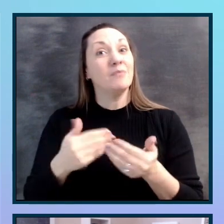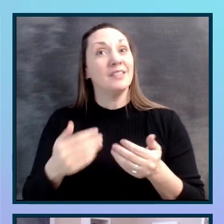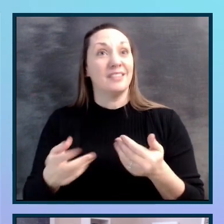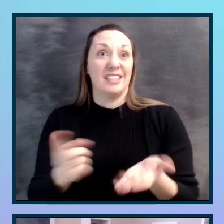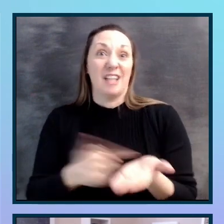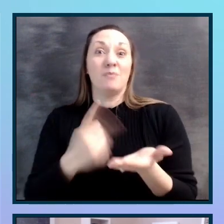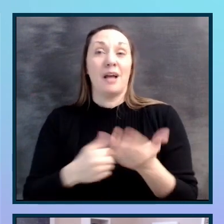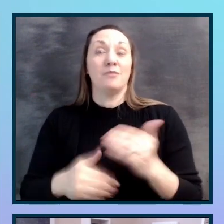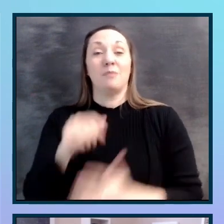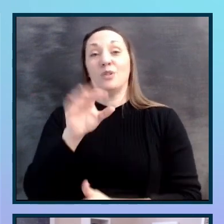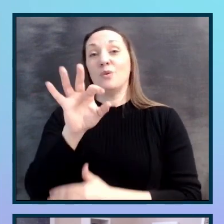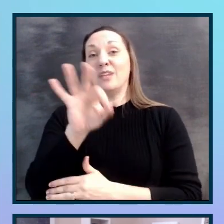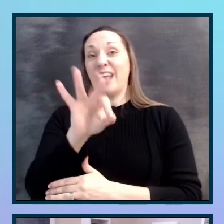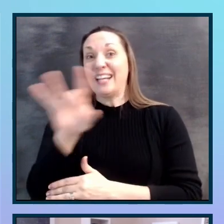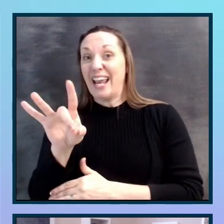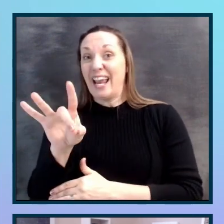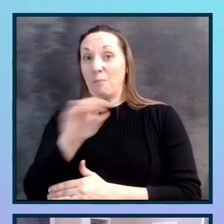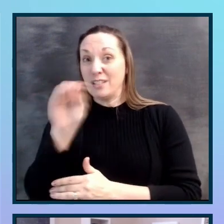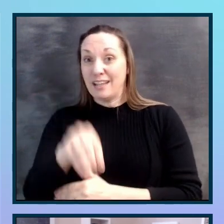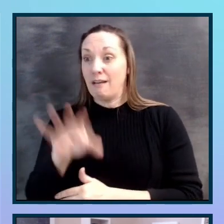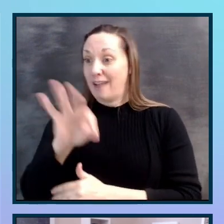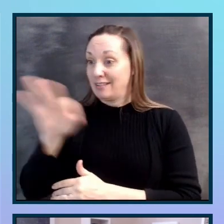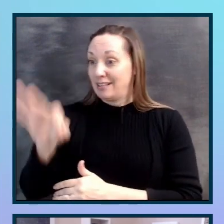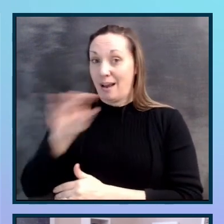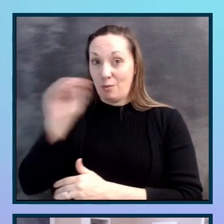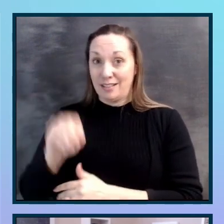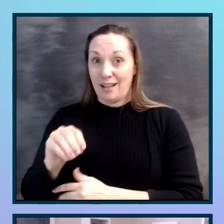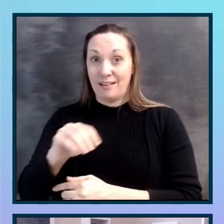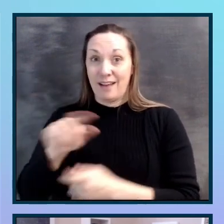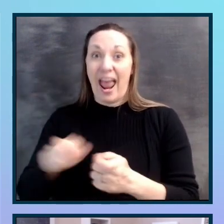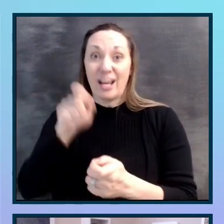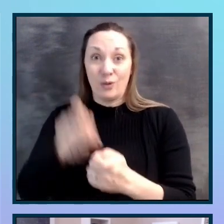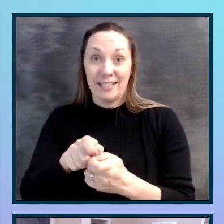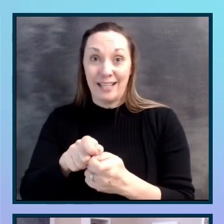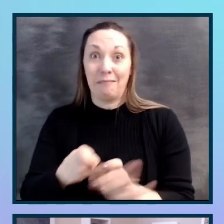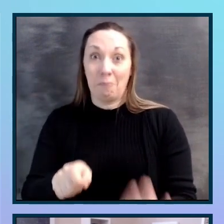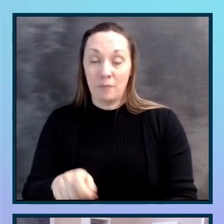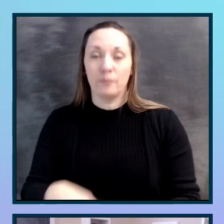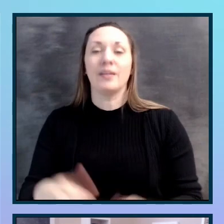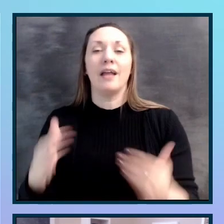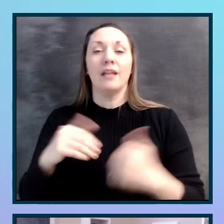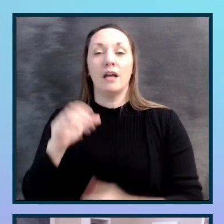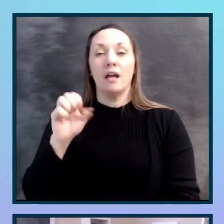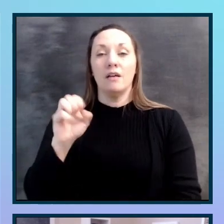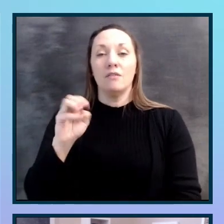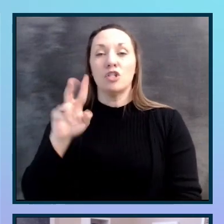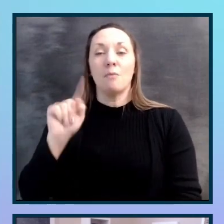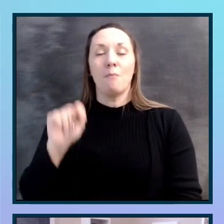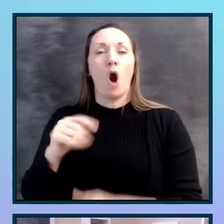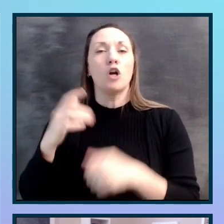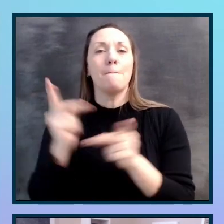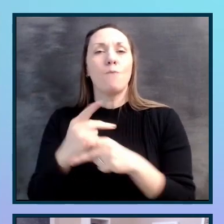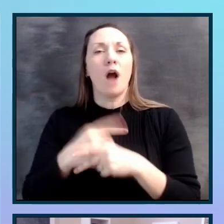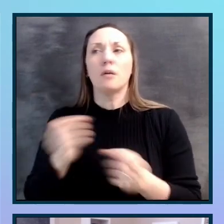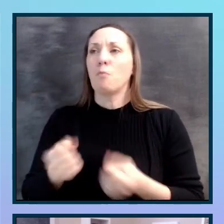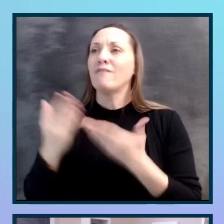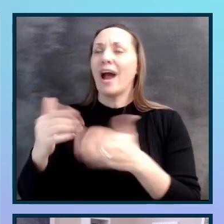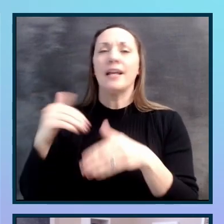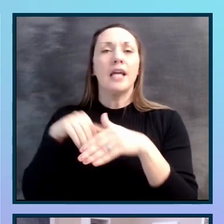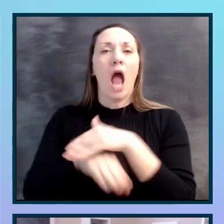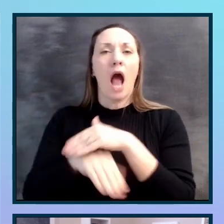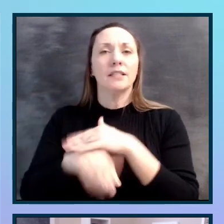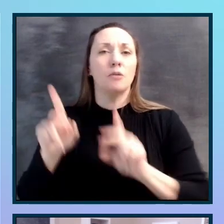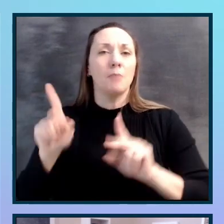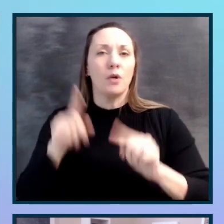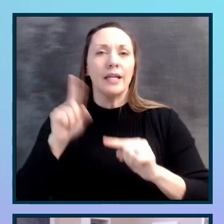99% accuracy. And of course, smart products. providing access to those who can't read screens, to